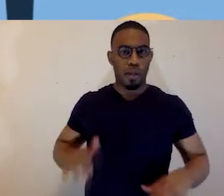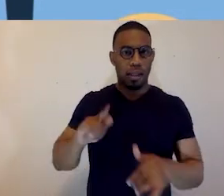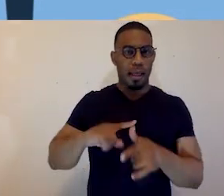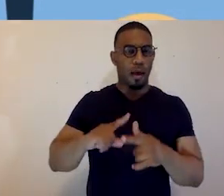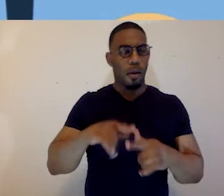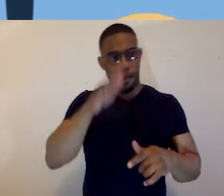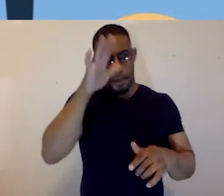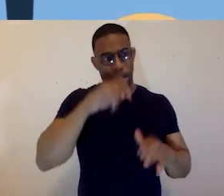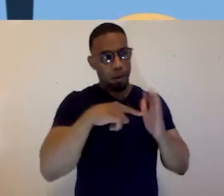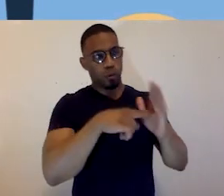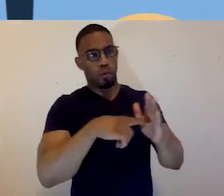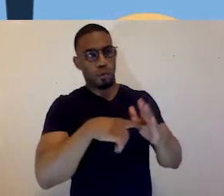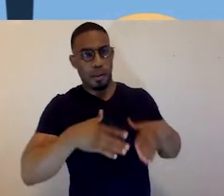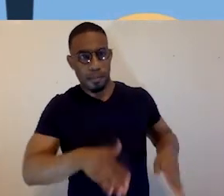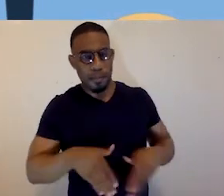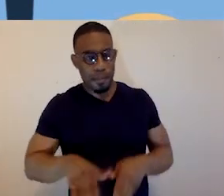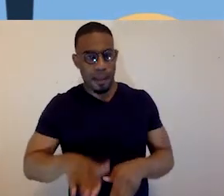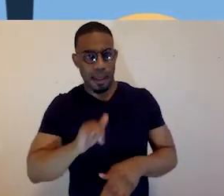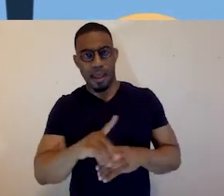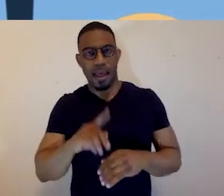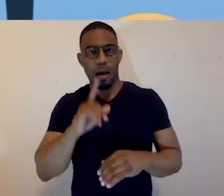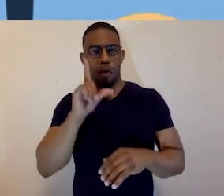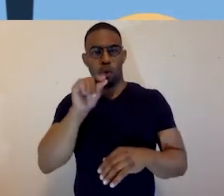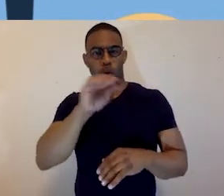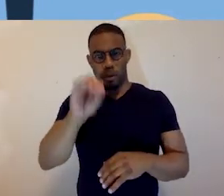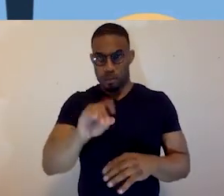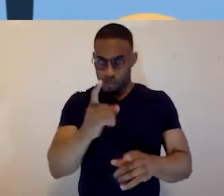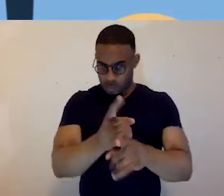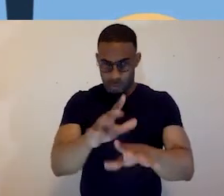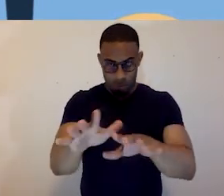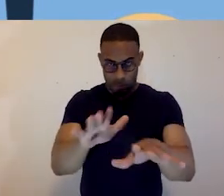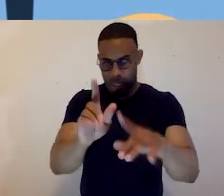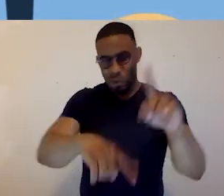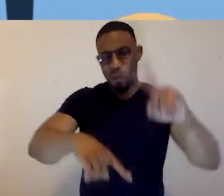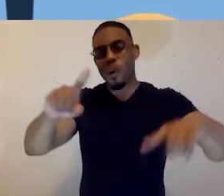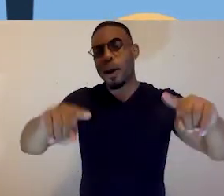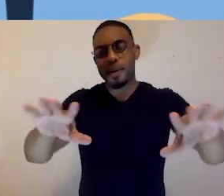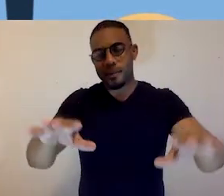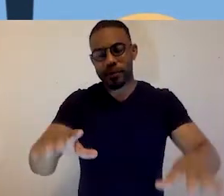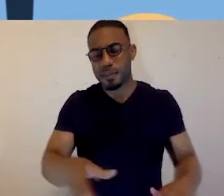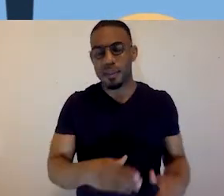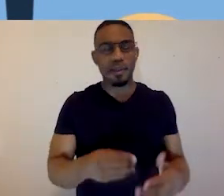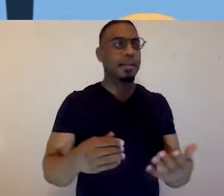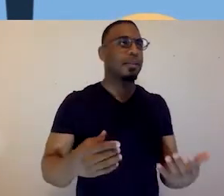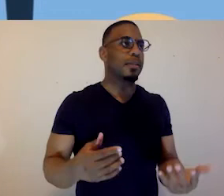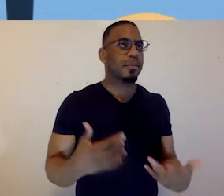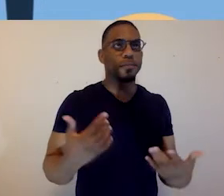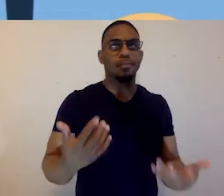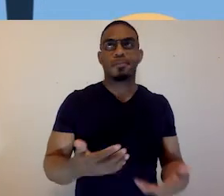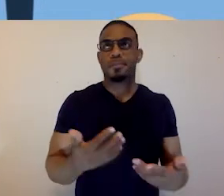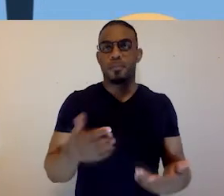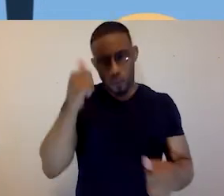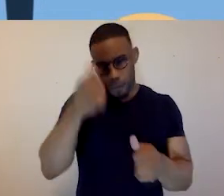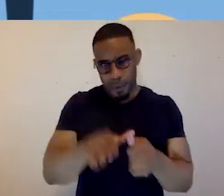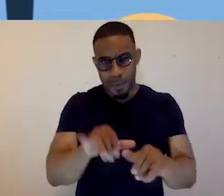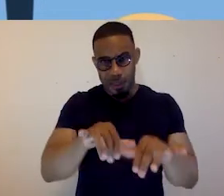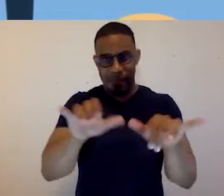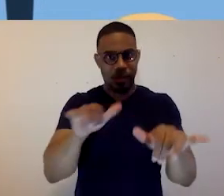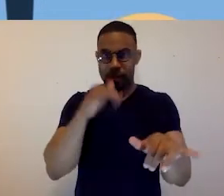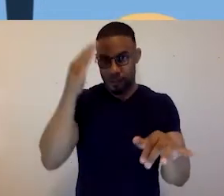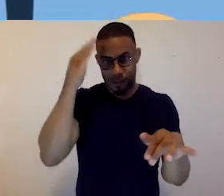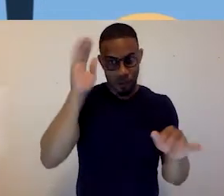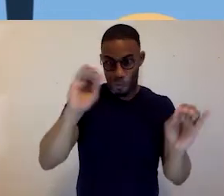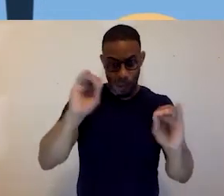a man being shown the pants ad was 20%, right? That's random. And remember, the system doesn't